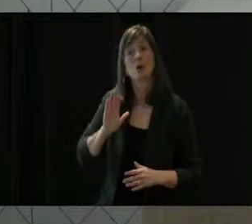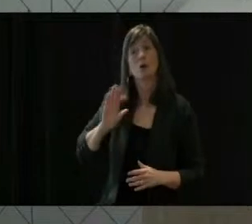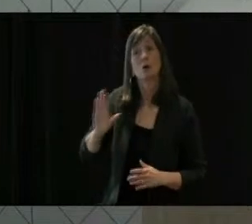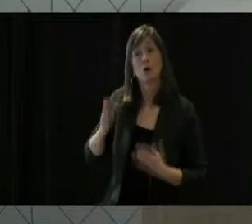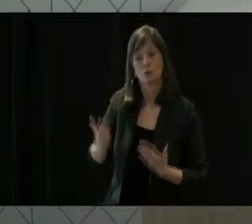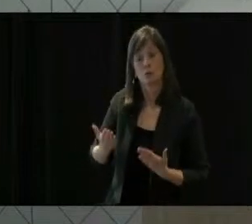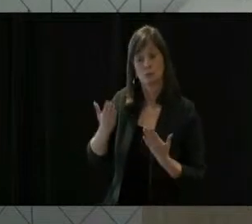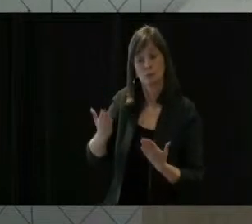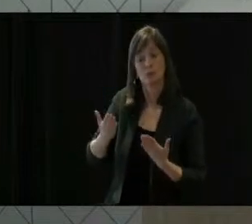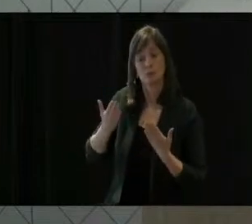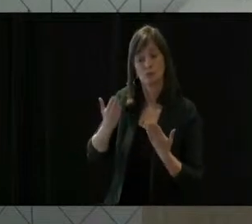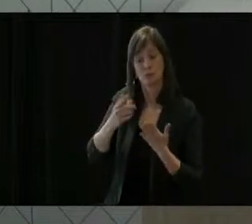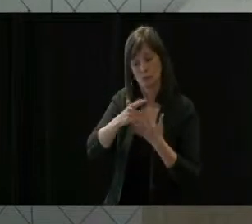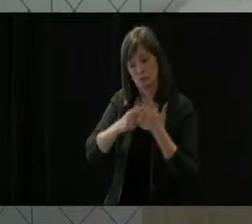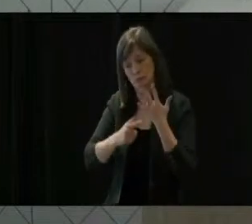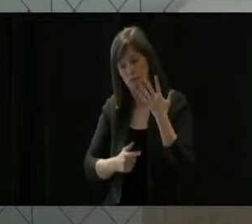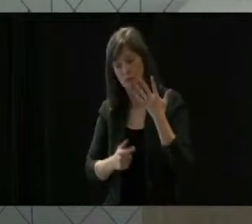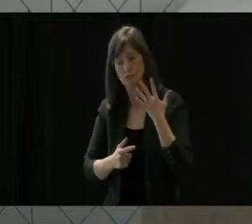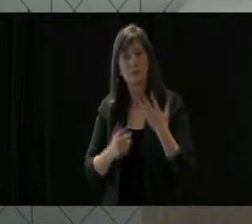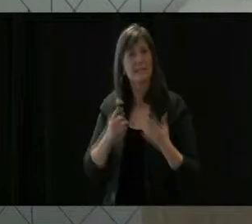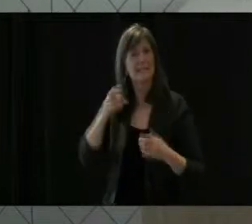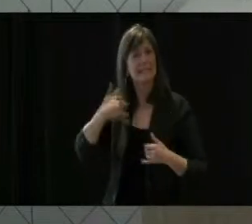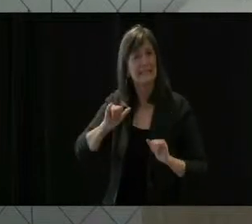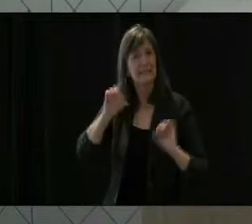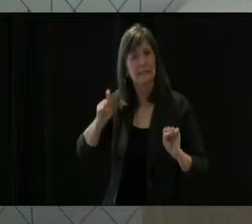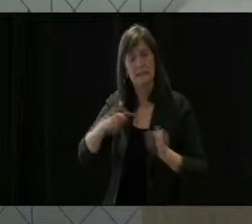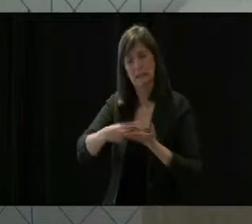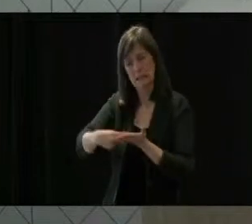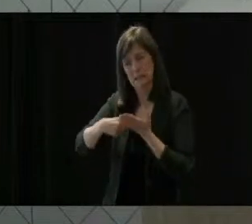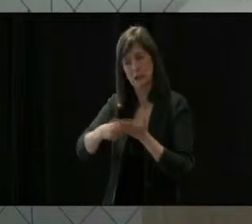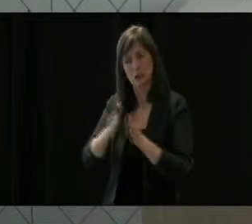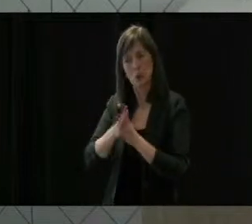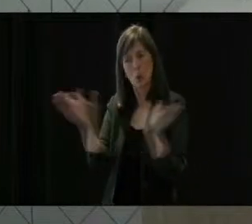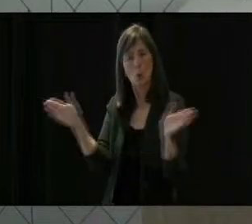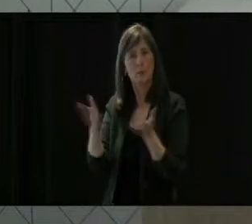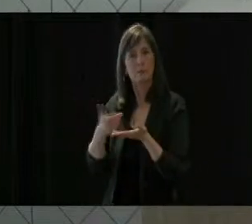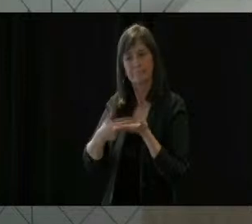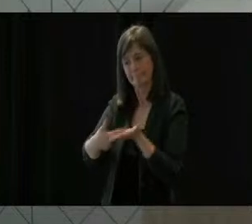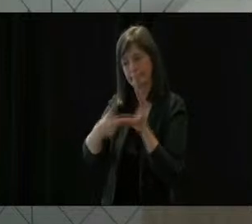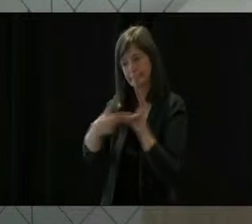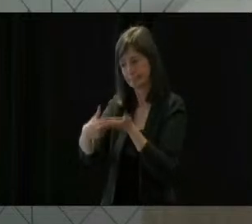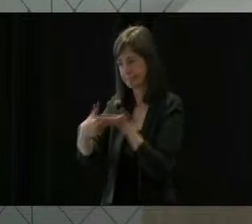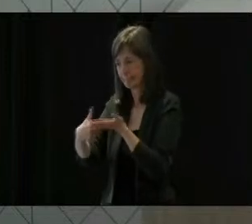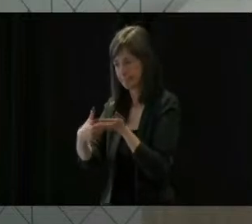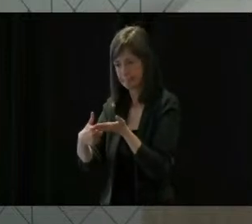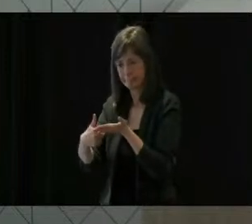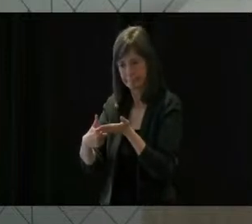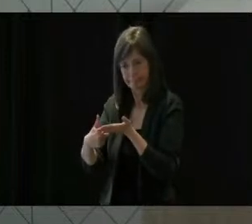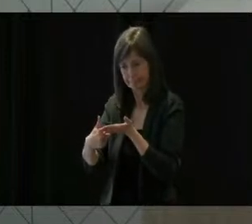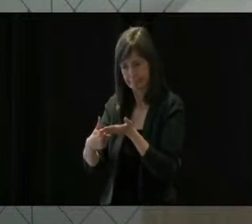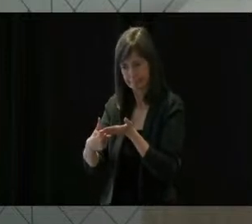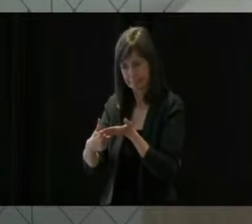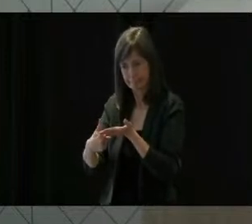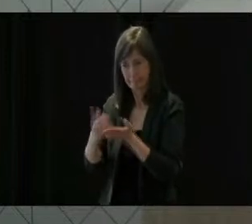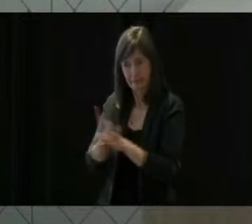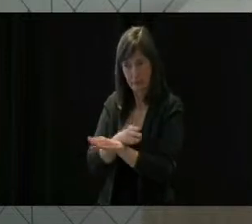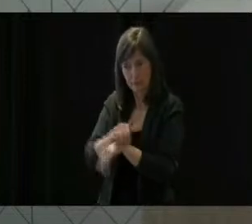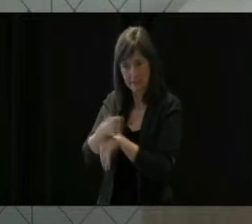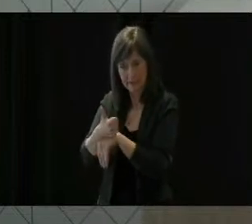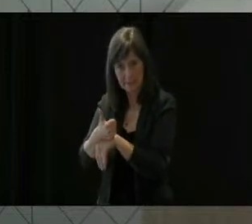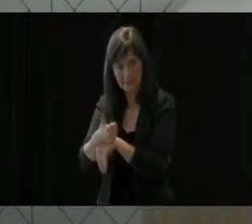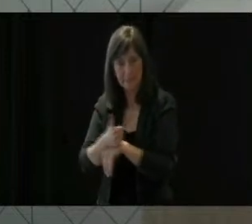the report are going to take a lot of debate and work before being fully implemented, if they can be at all. Is the 5 or 6 years